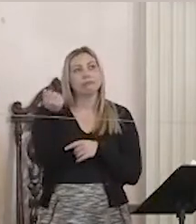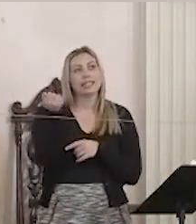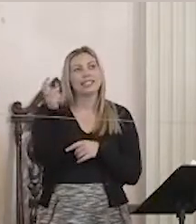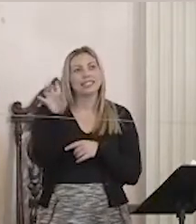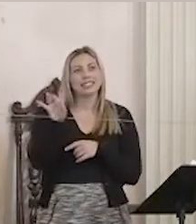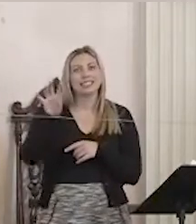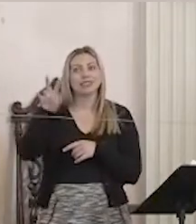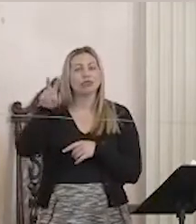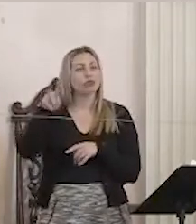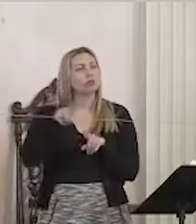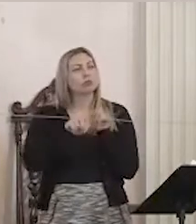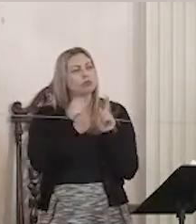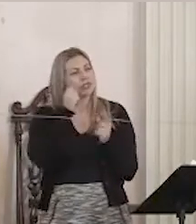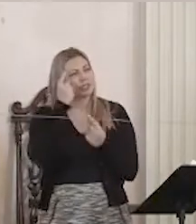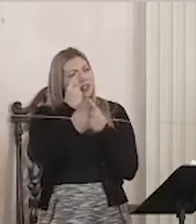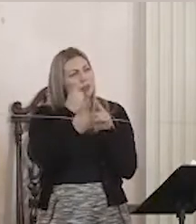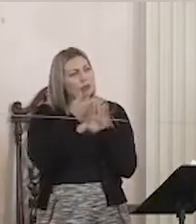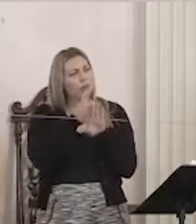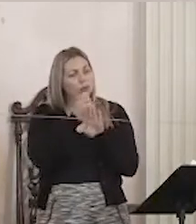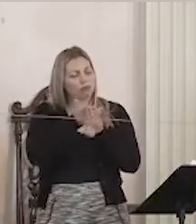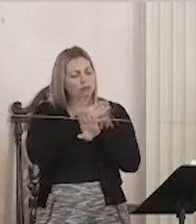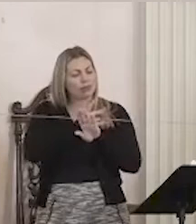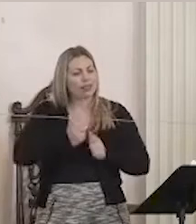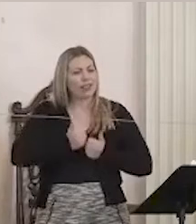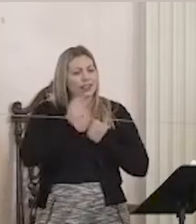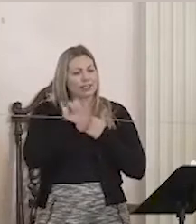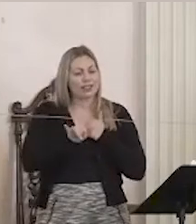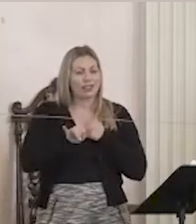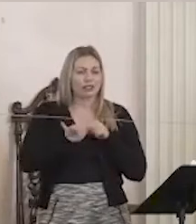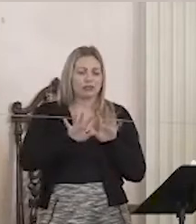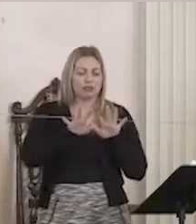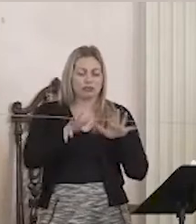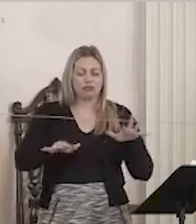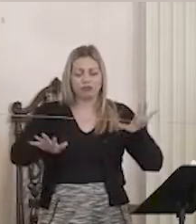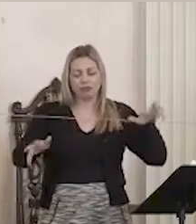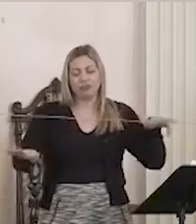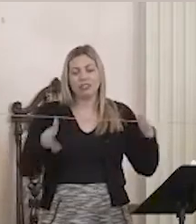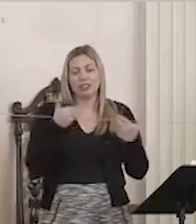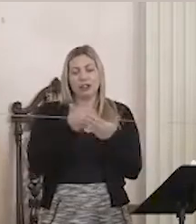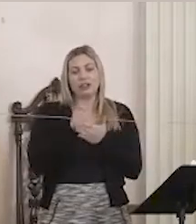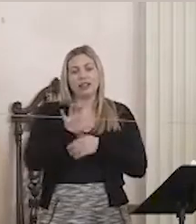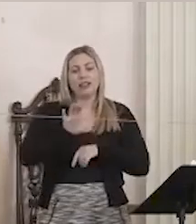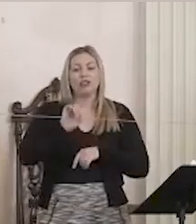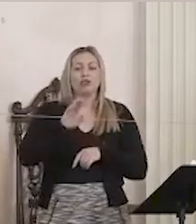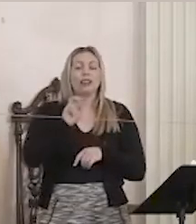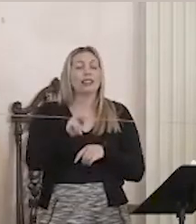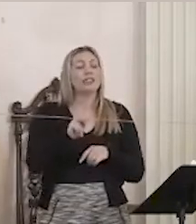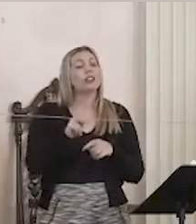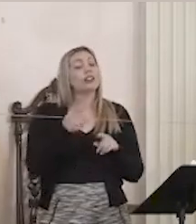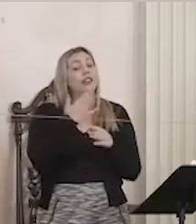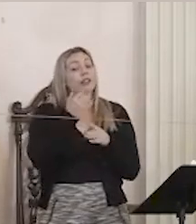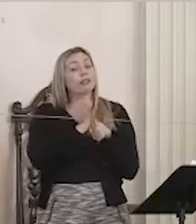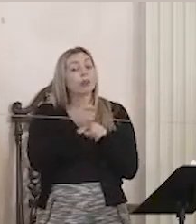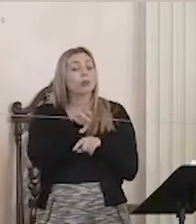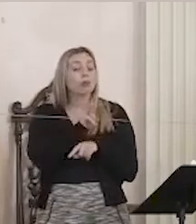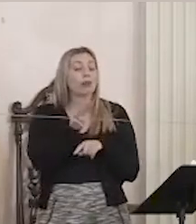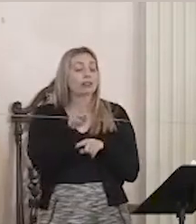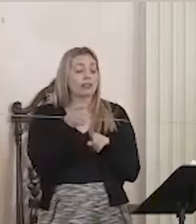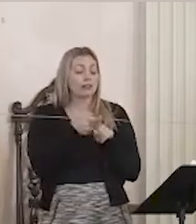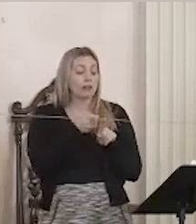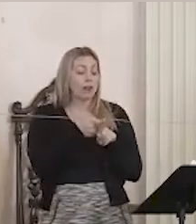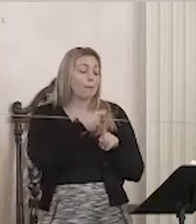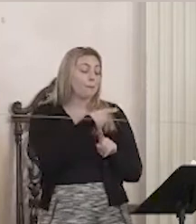had originally lived on those rolling hills next to the creek. Thanks to a website passed on from my